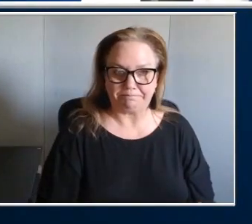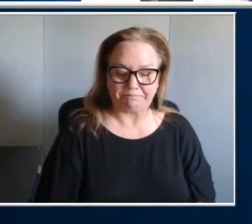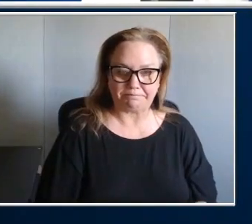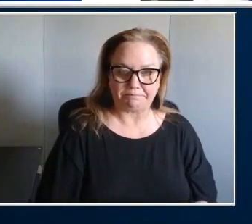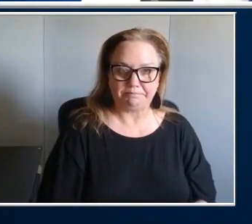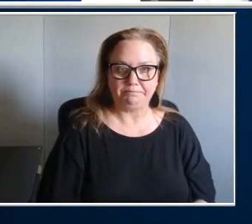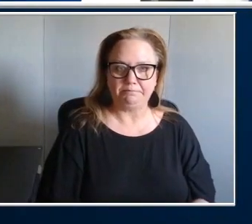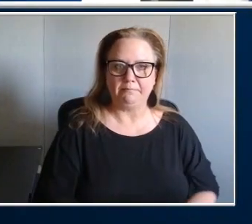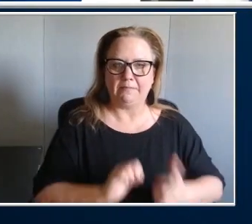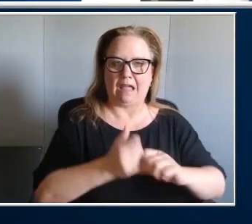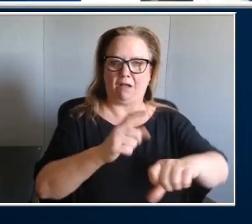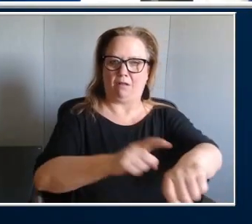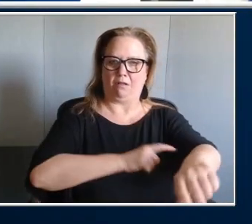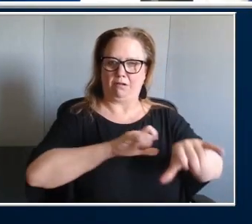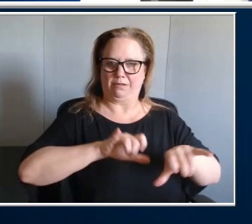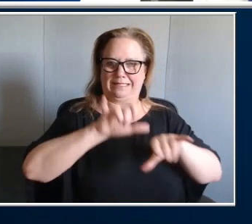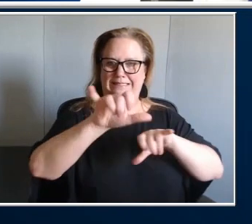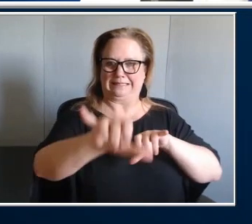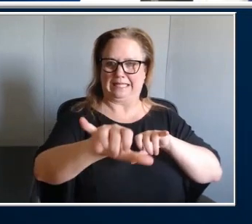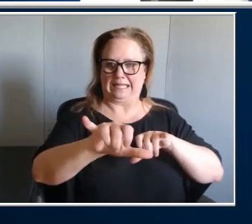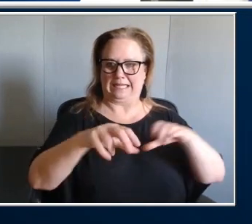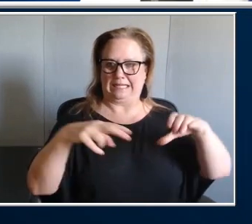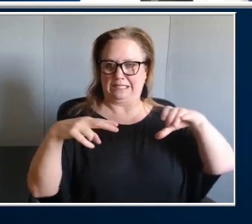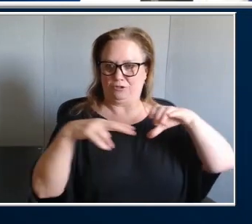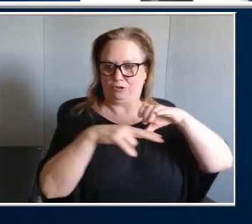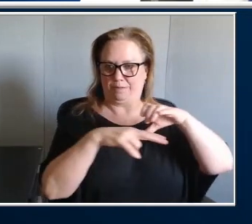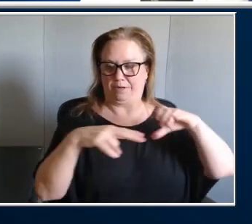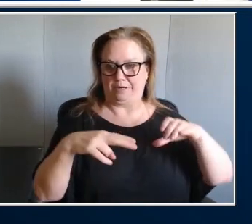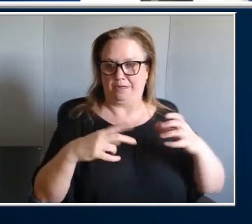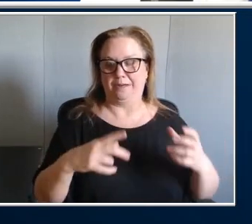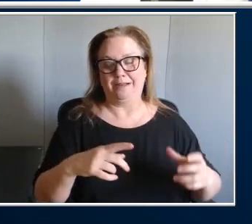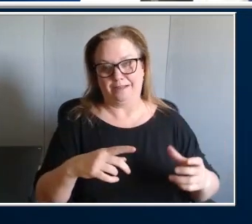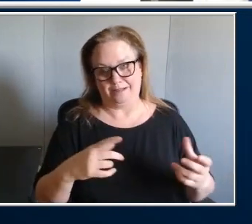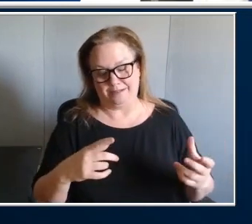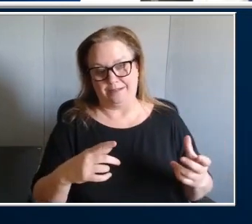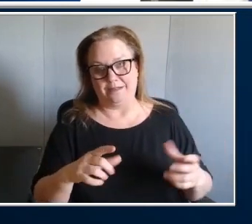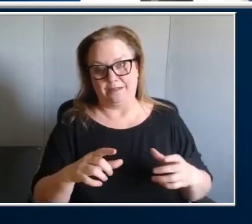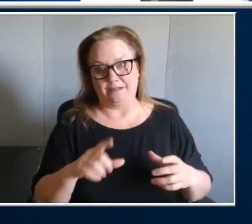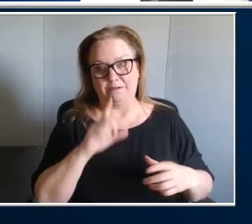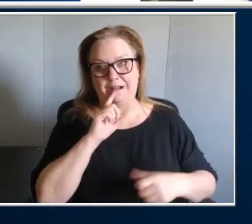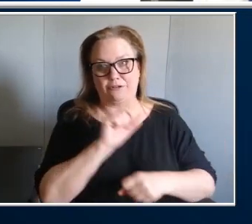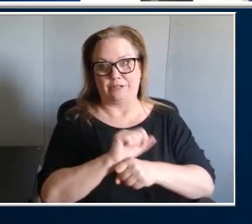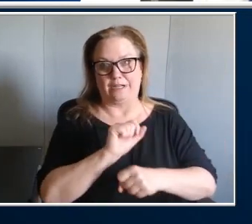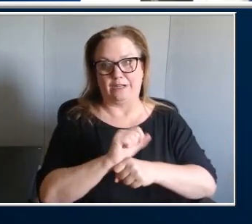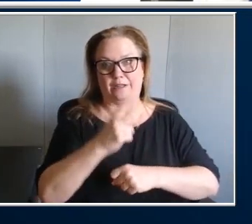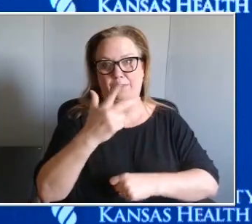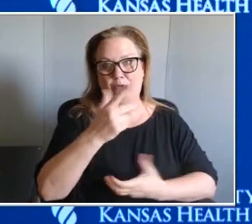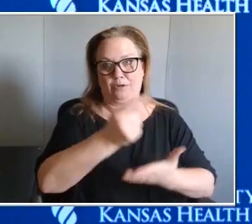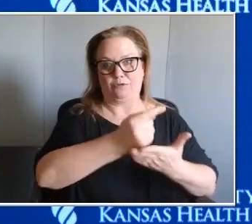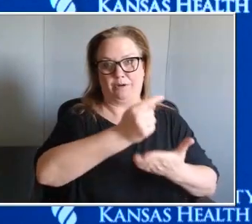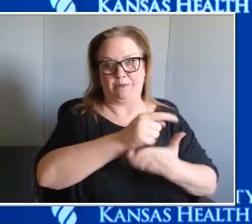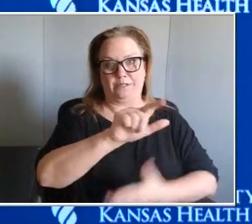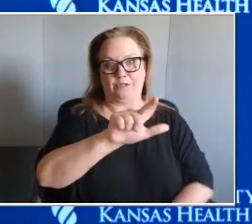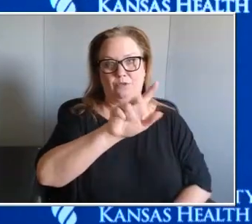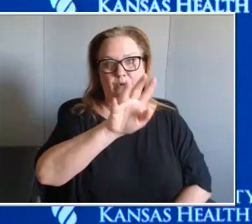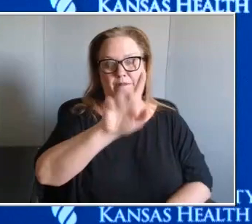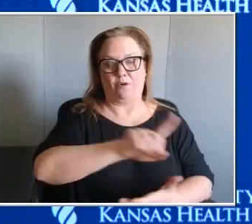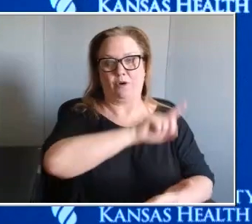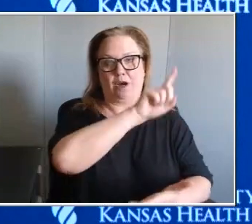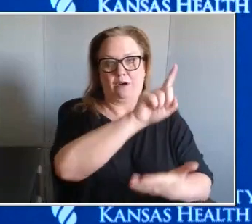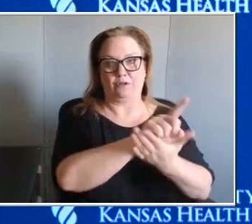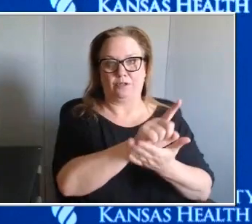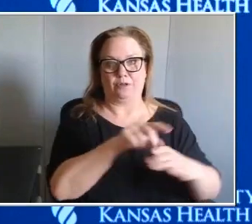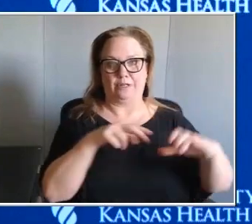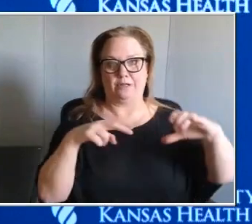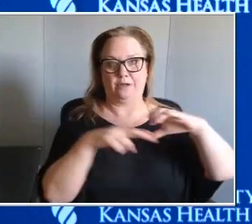long do people have to spend in these chambers? So it's a little longer than you think. So we actually recommend 3 treatments over 24 hours. So they're in the chamber